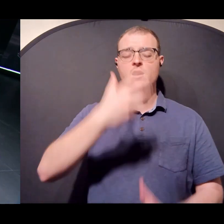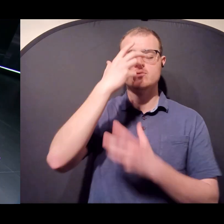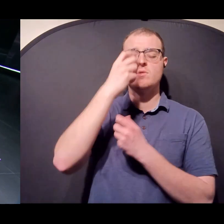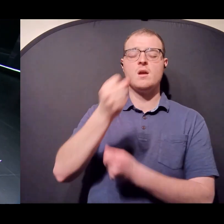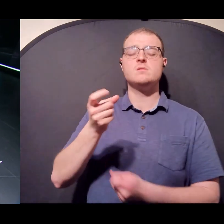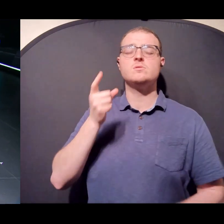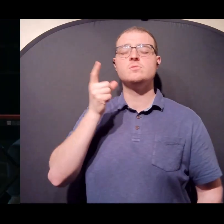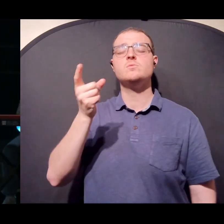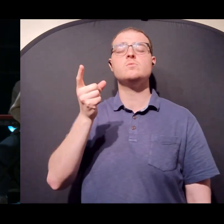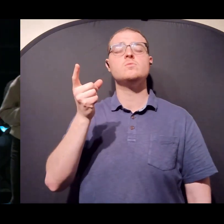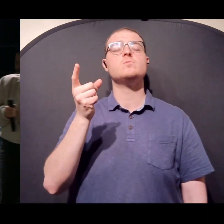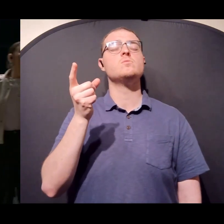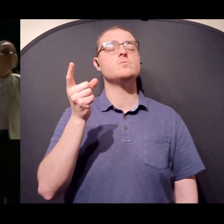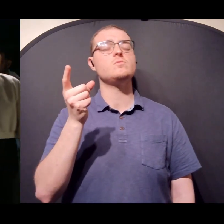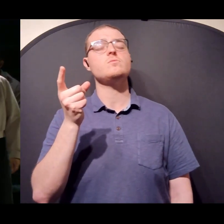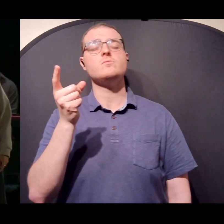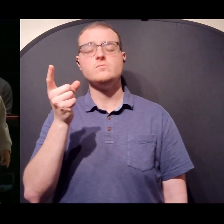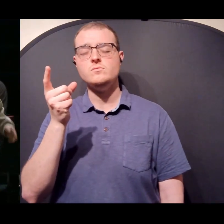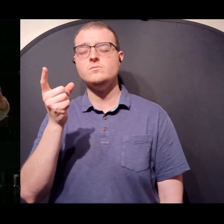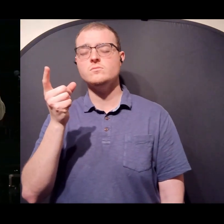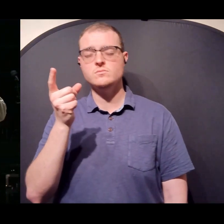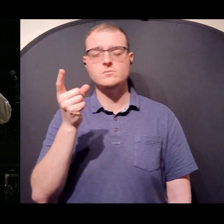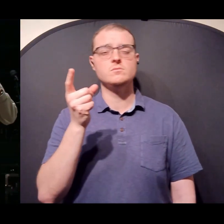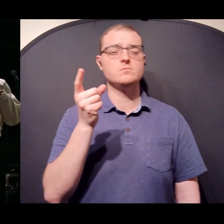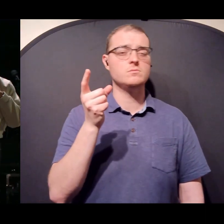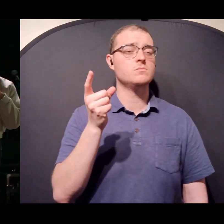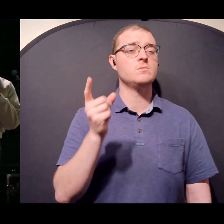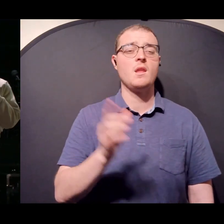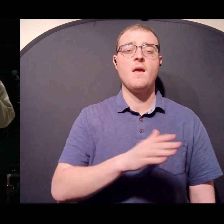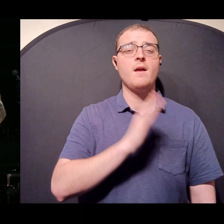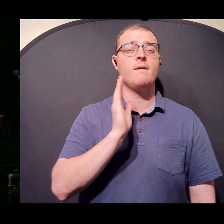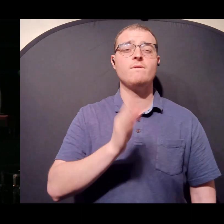Say, Lord, I trust you